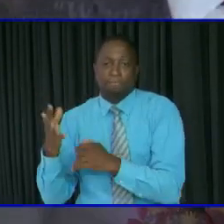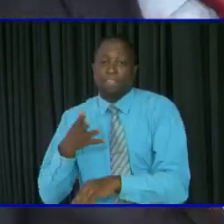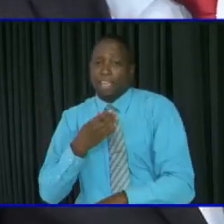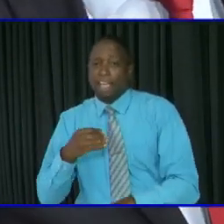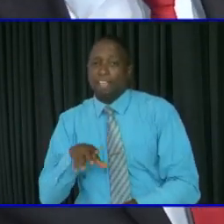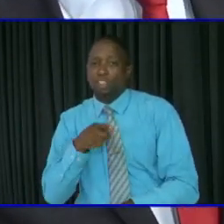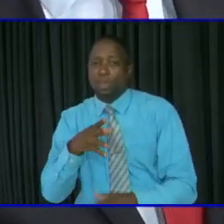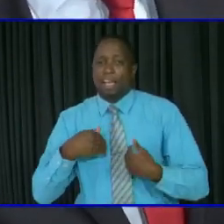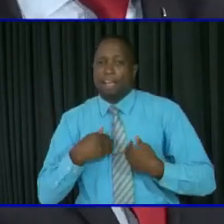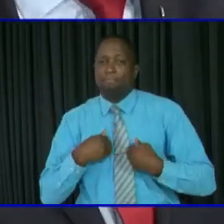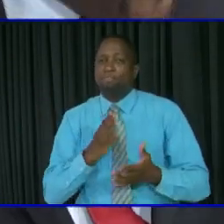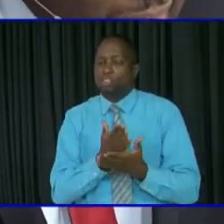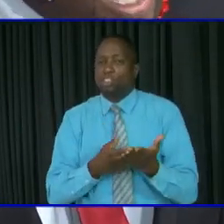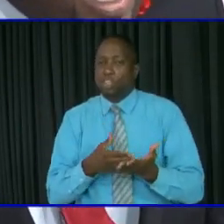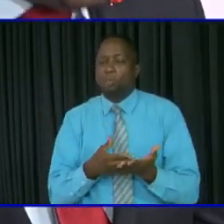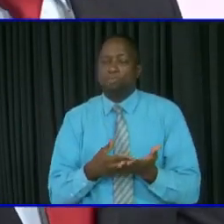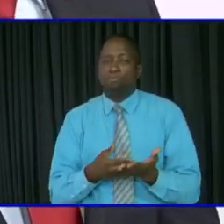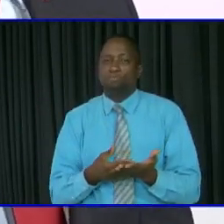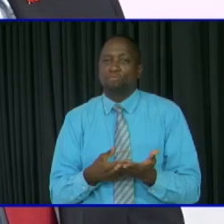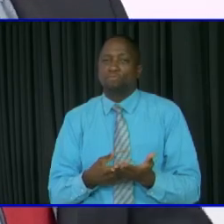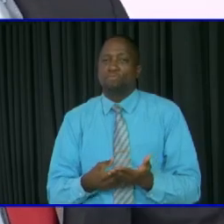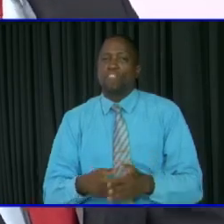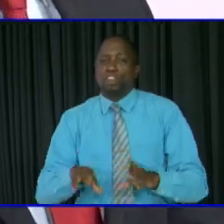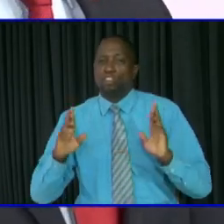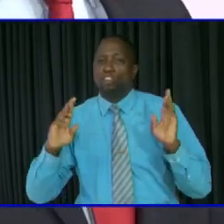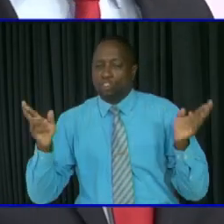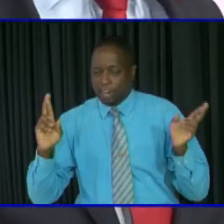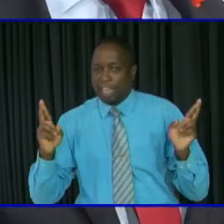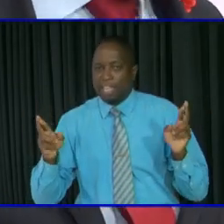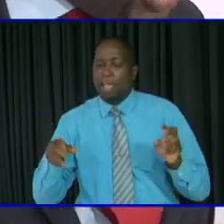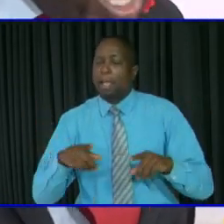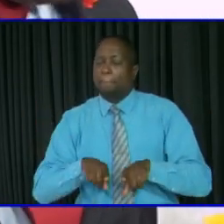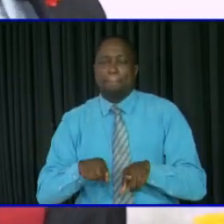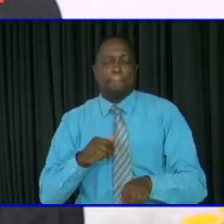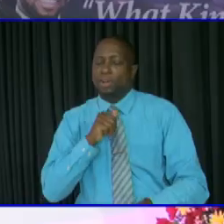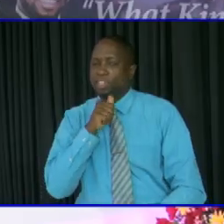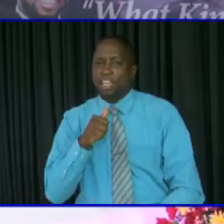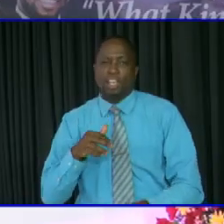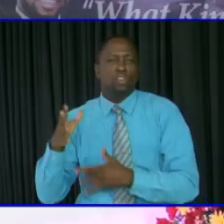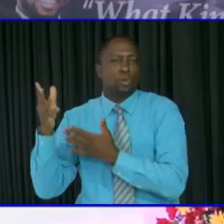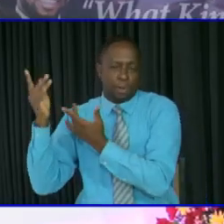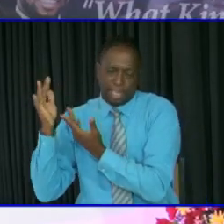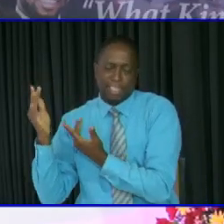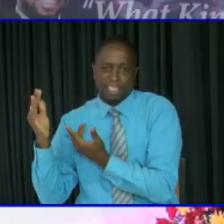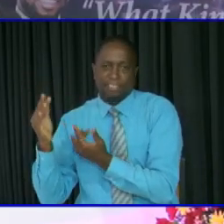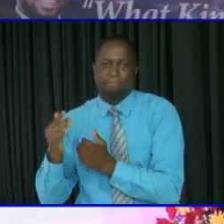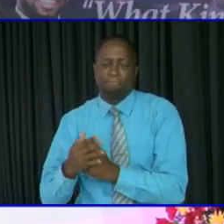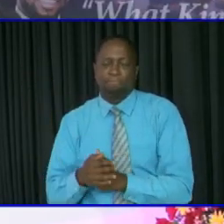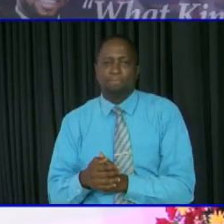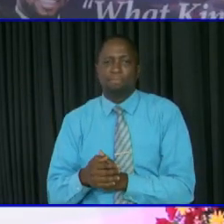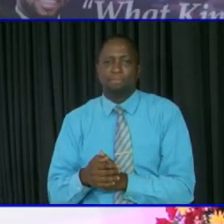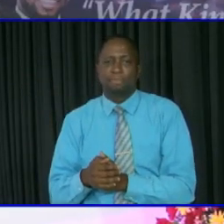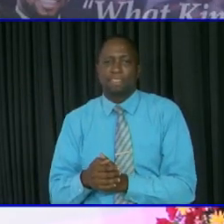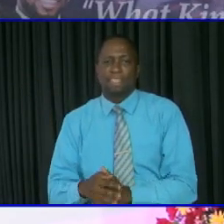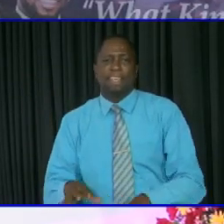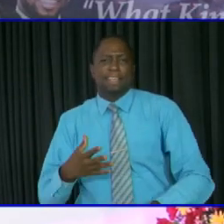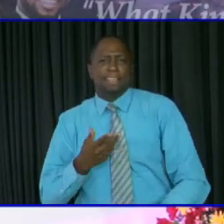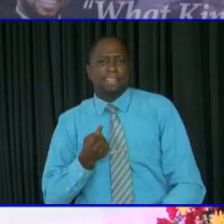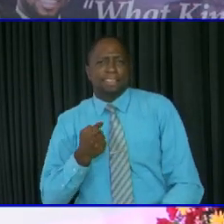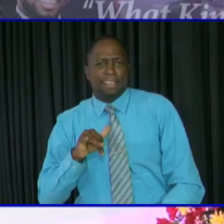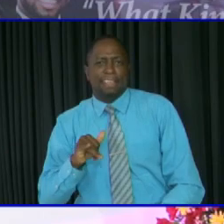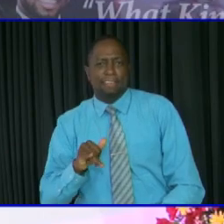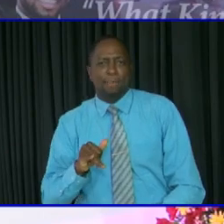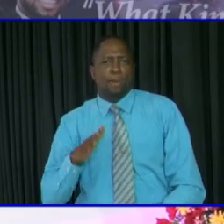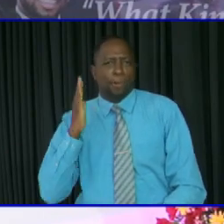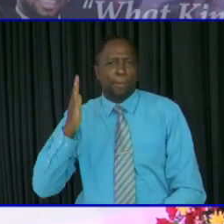some who are ready, but they are not waiting. In other words, they would be rightly trained. They would have developed kind courtesies. They would